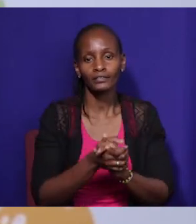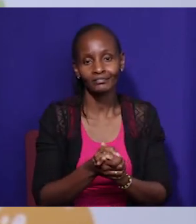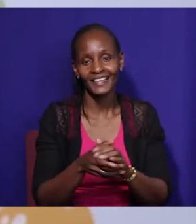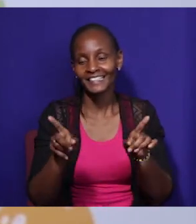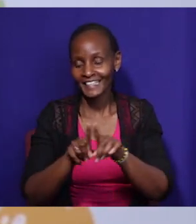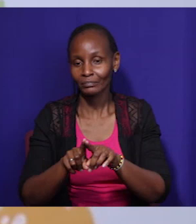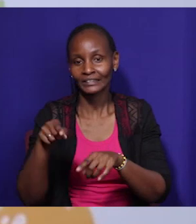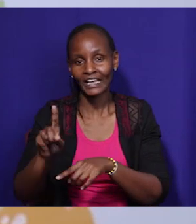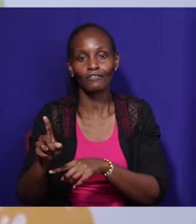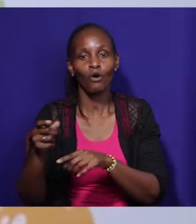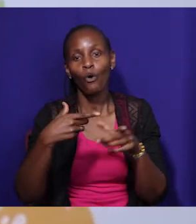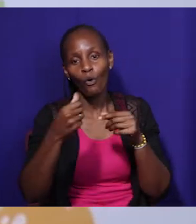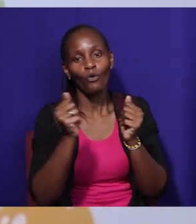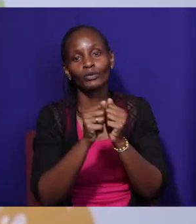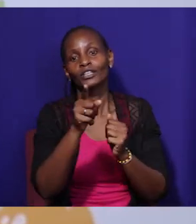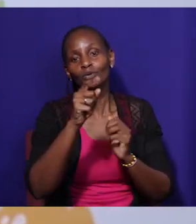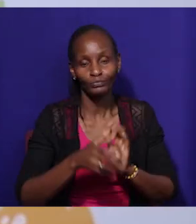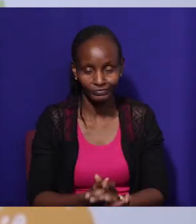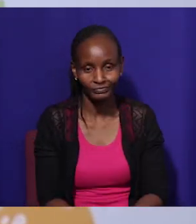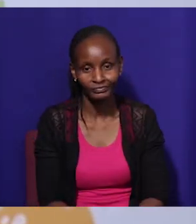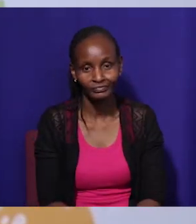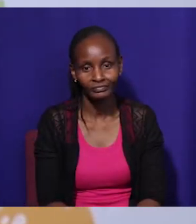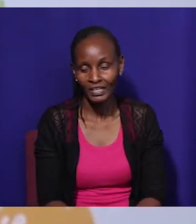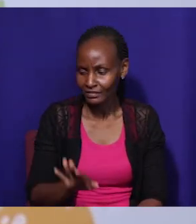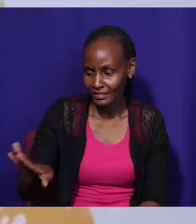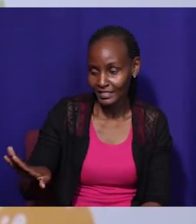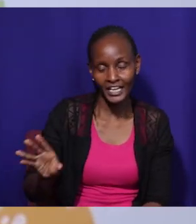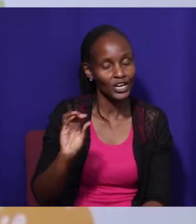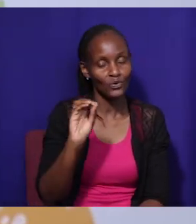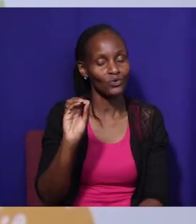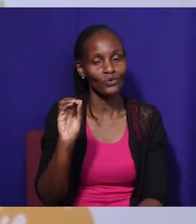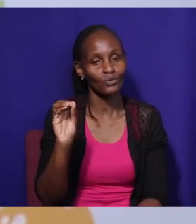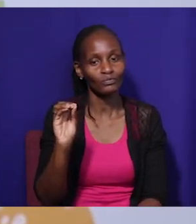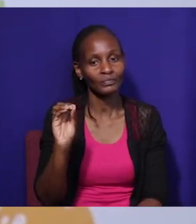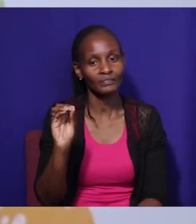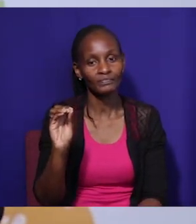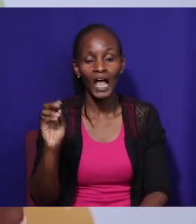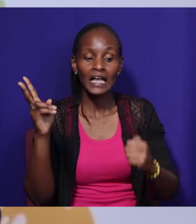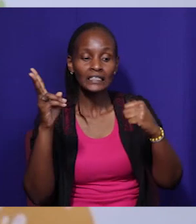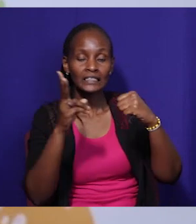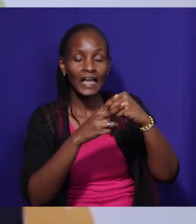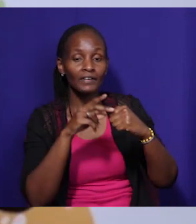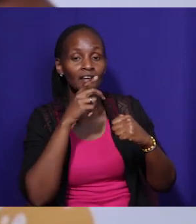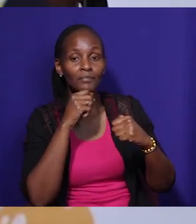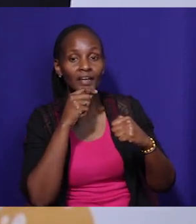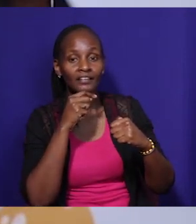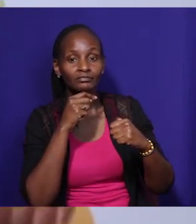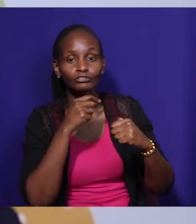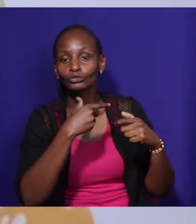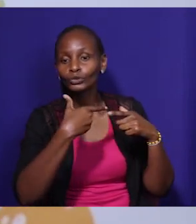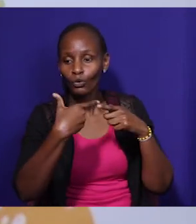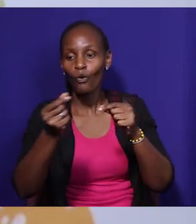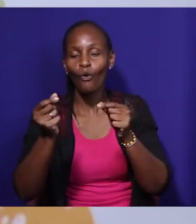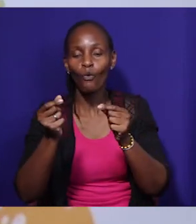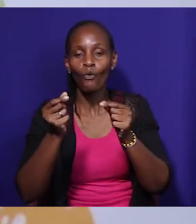are going with you. We are not remaining behind. So these seven men head off into